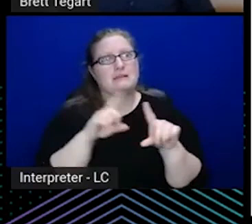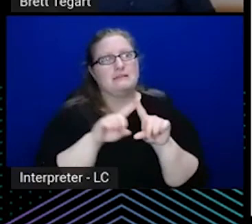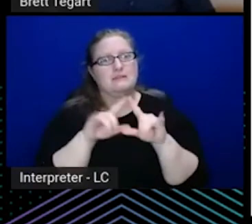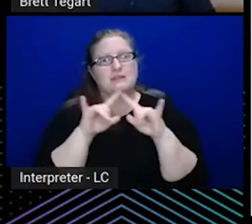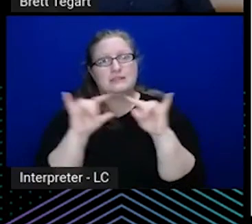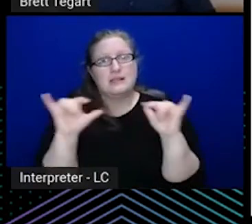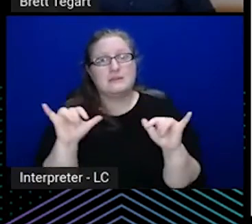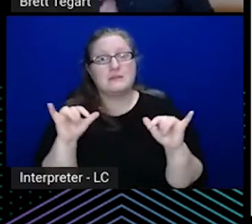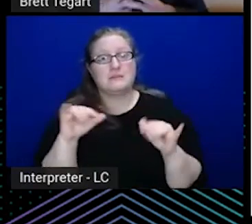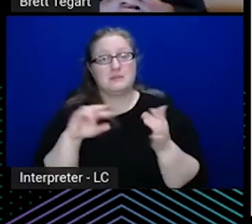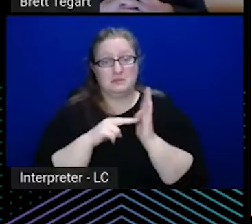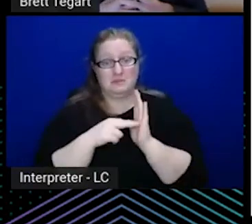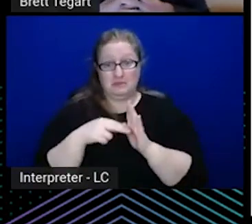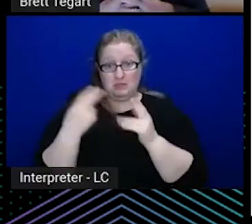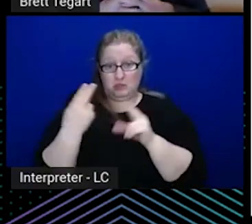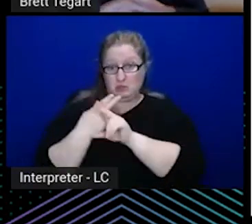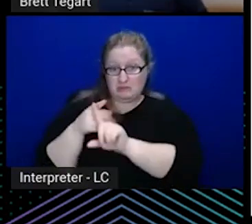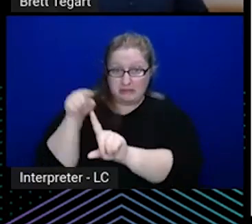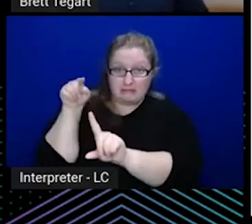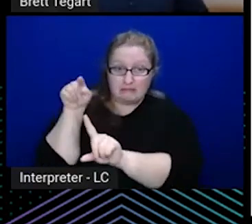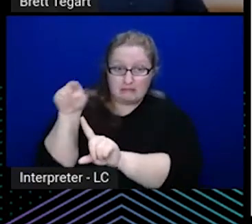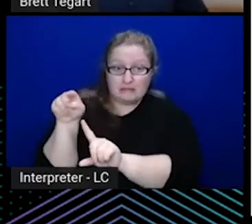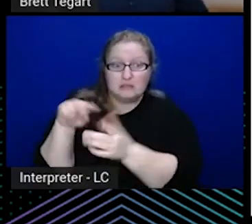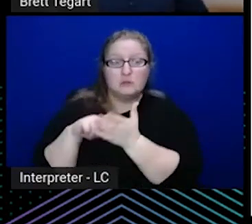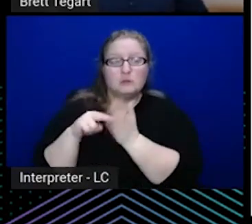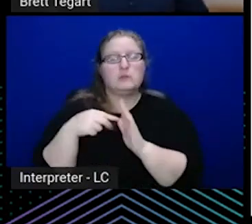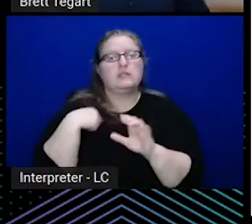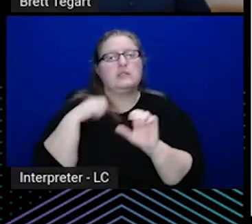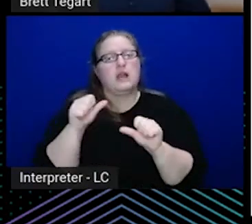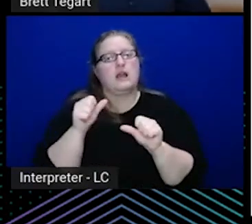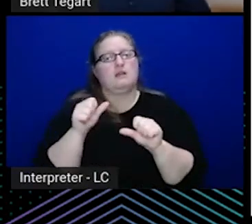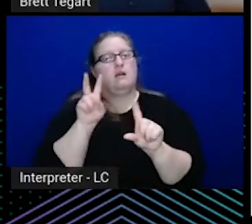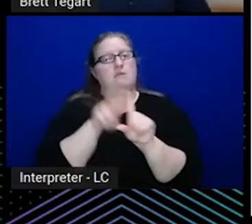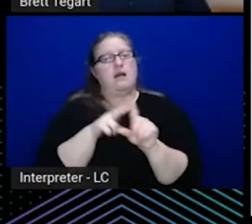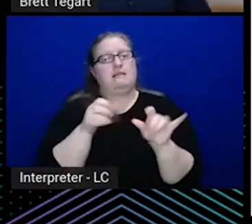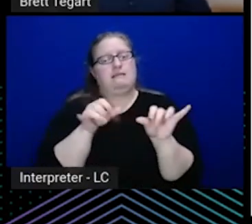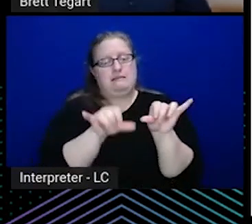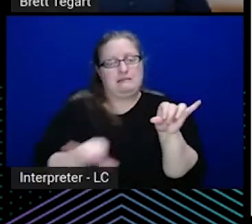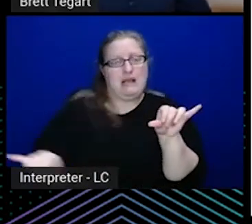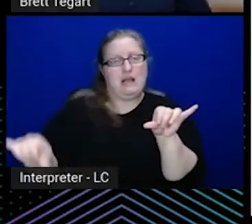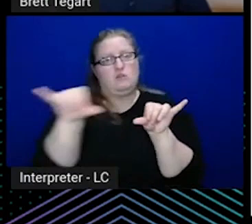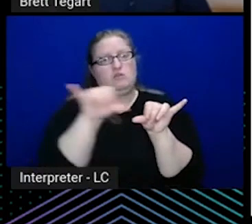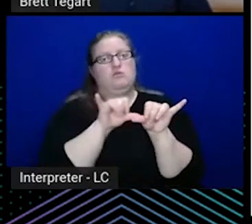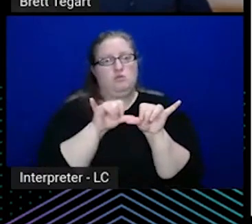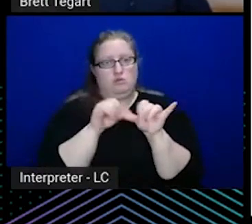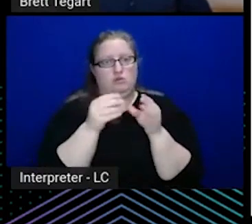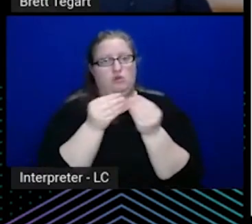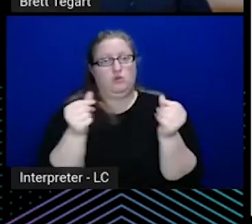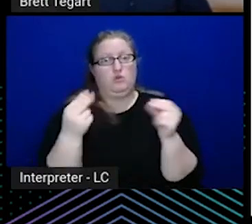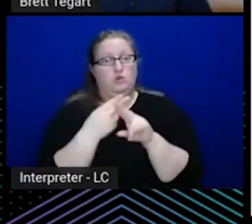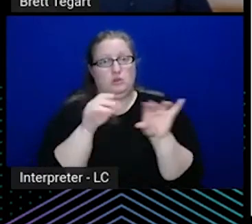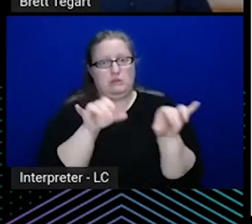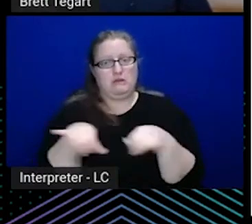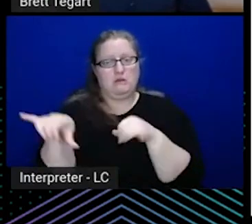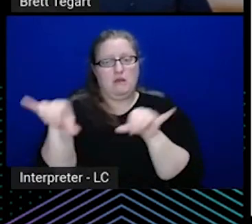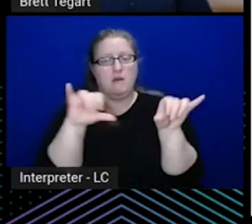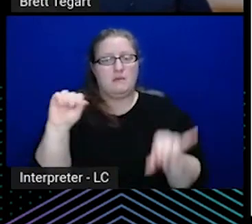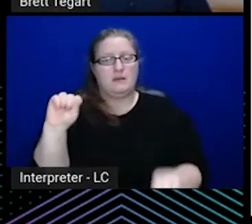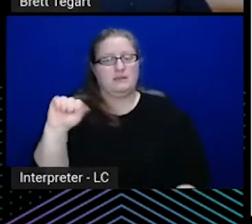modules, we can deploy standardized solutions across multiple clouds using a common syntax, HashiCorp